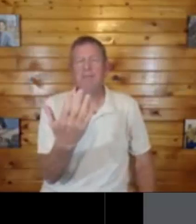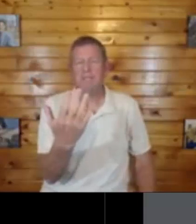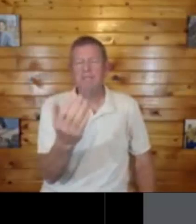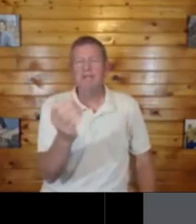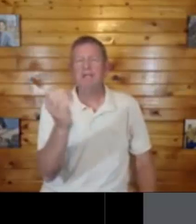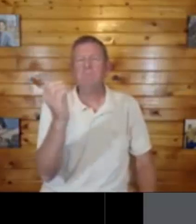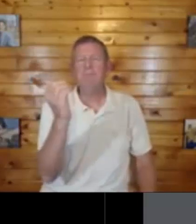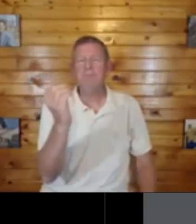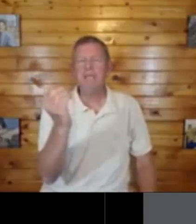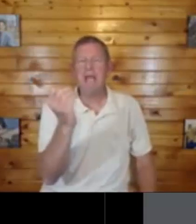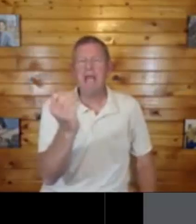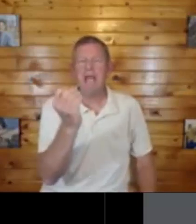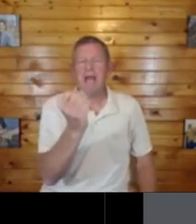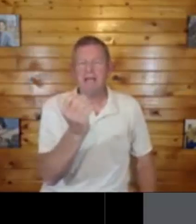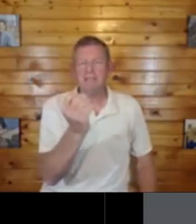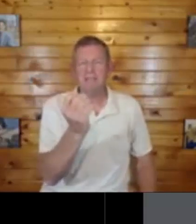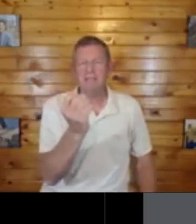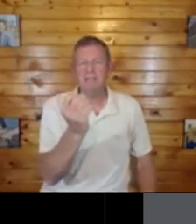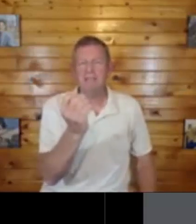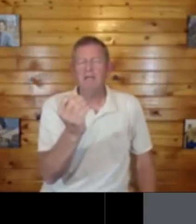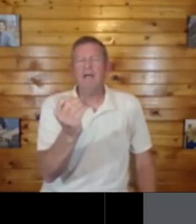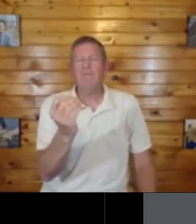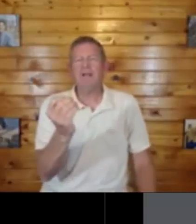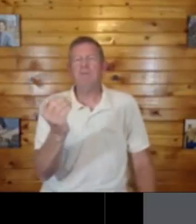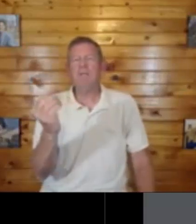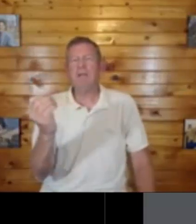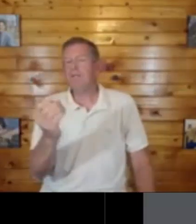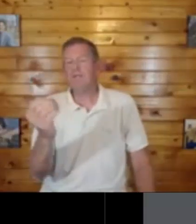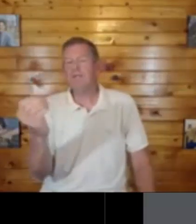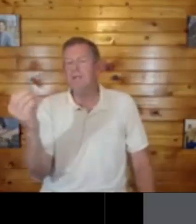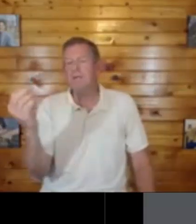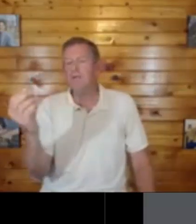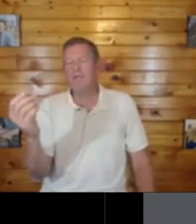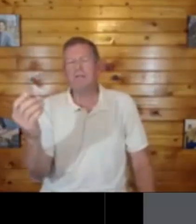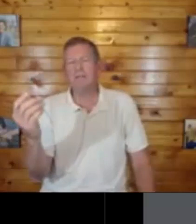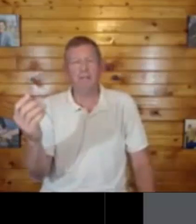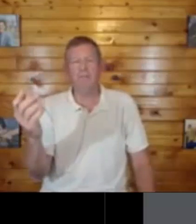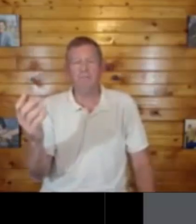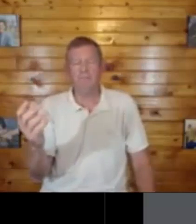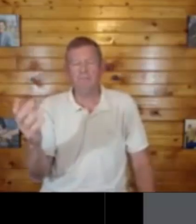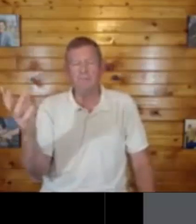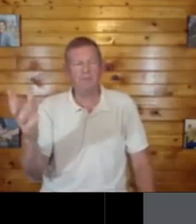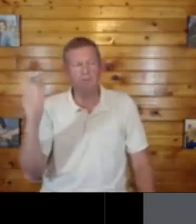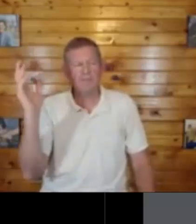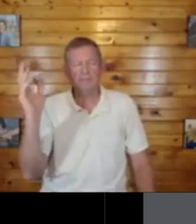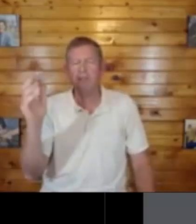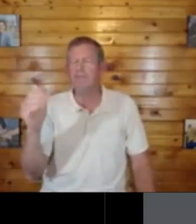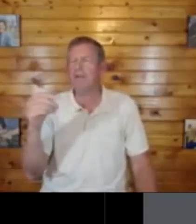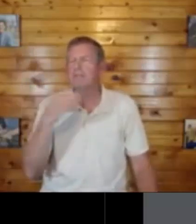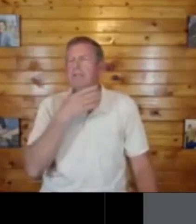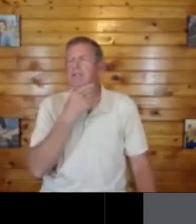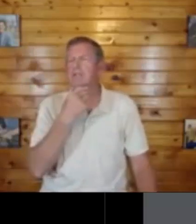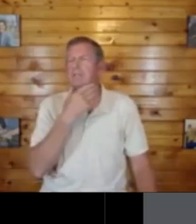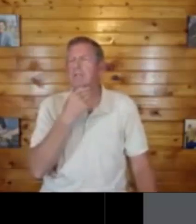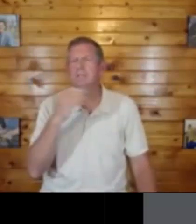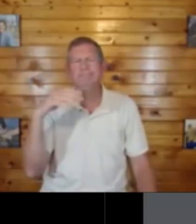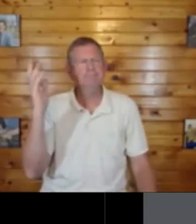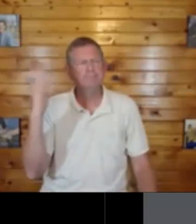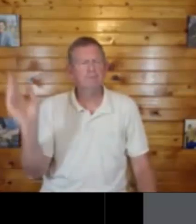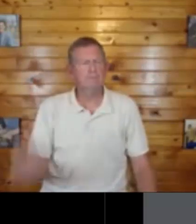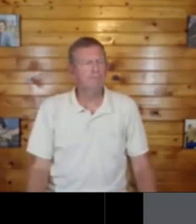example, pas, is spelled P-A-S. If I just say she doesn't live, which makes no sense. If I say she